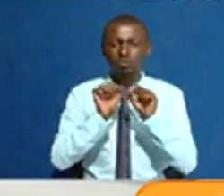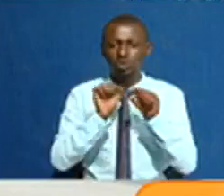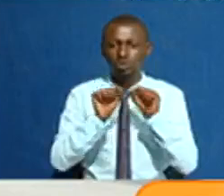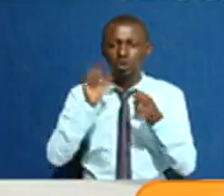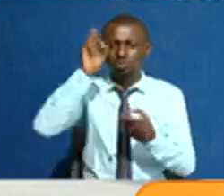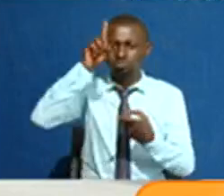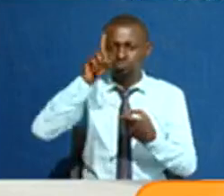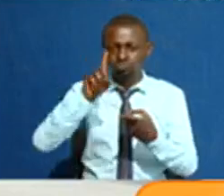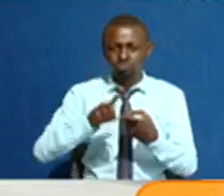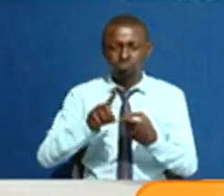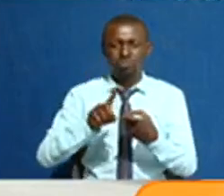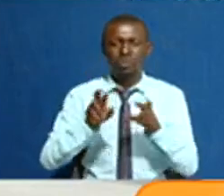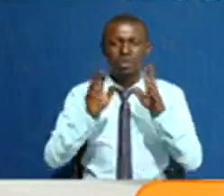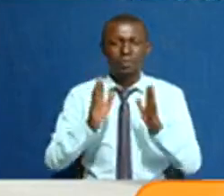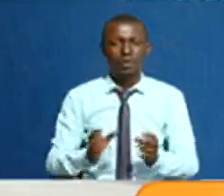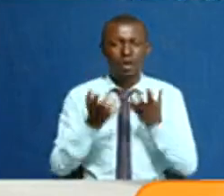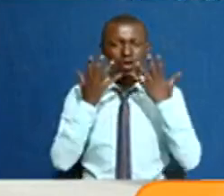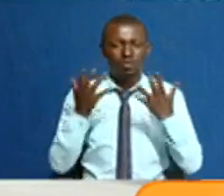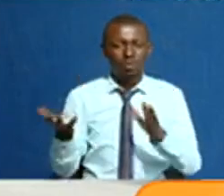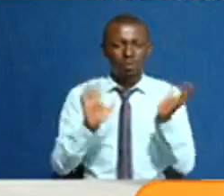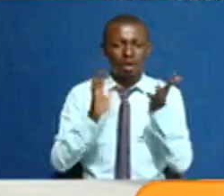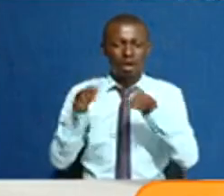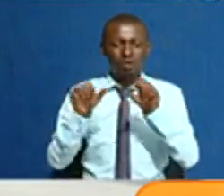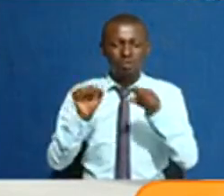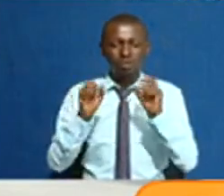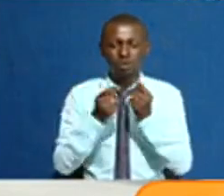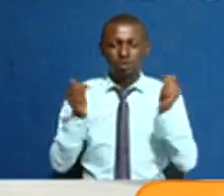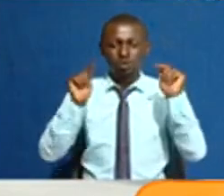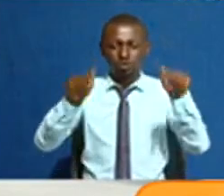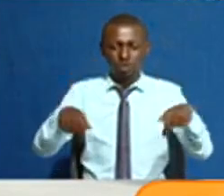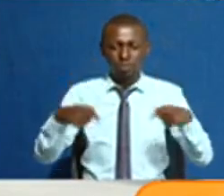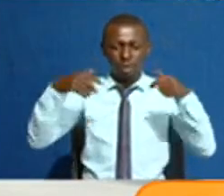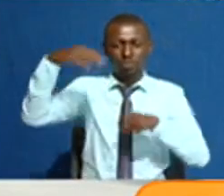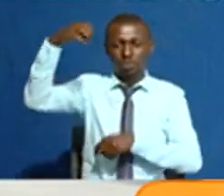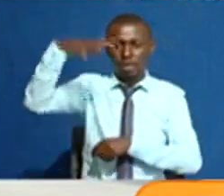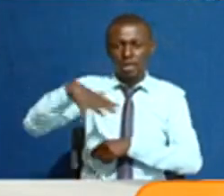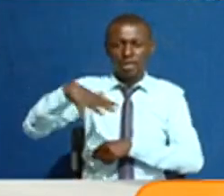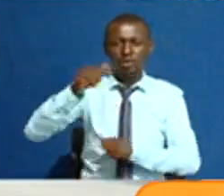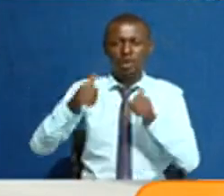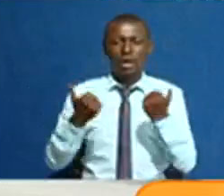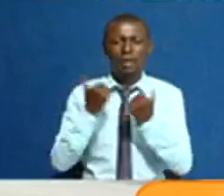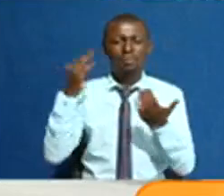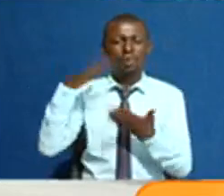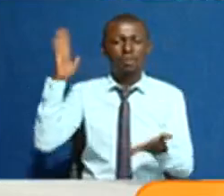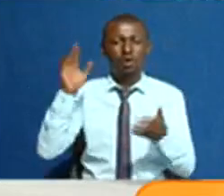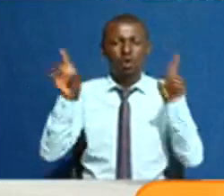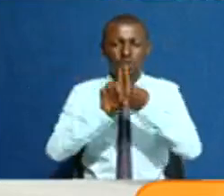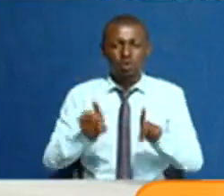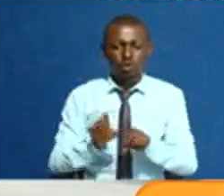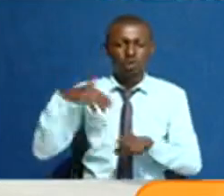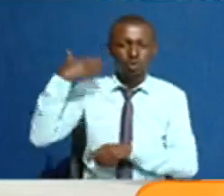Jasmine Mwamboi explains how this will meet the growing demand for electricity and ensure its consistent